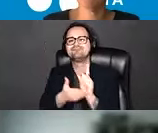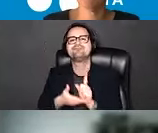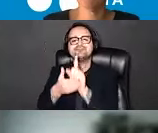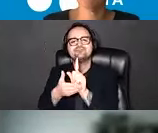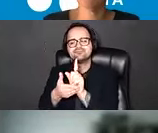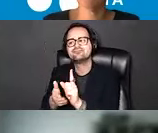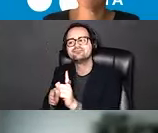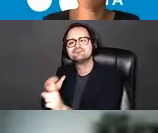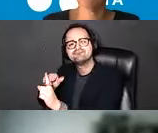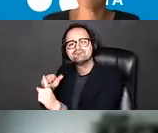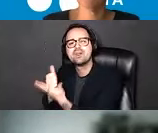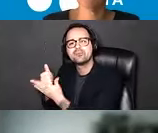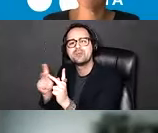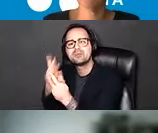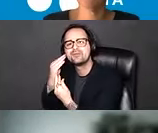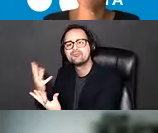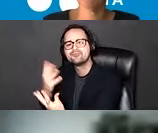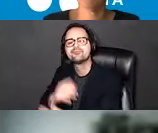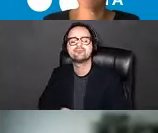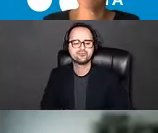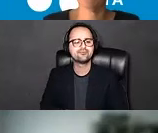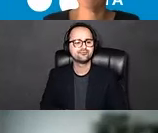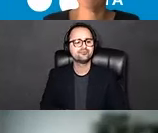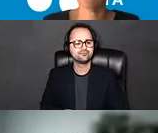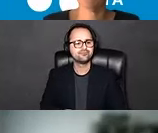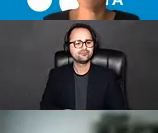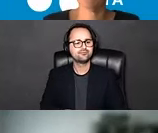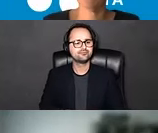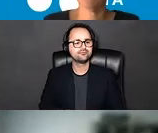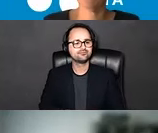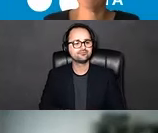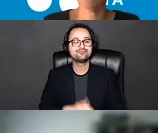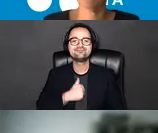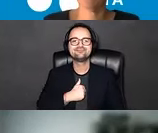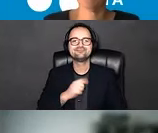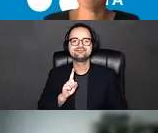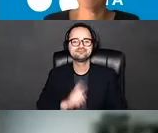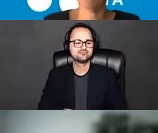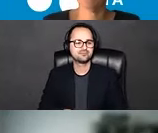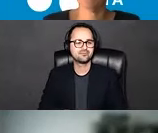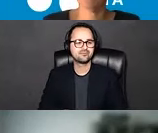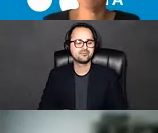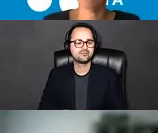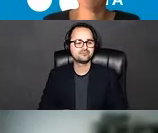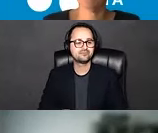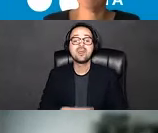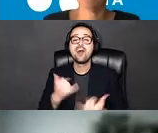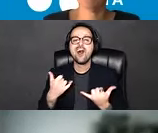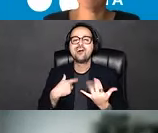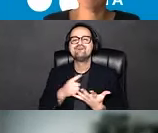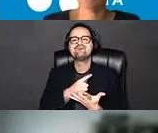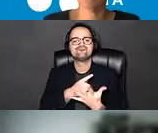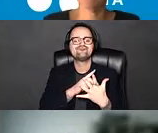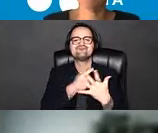understand. Oh, I did not mean to do that. Sorry about that. So I'm going to go around